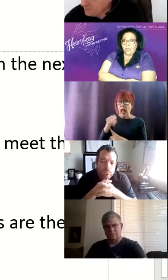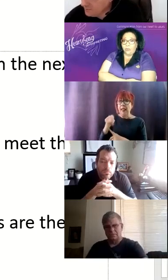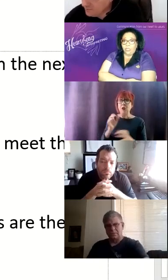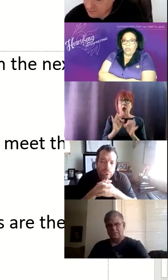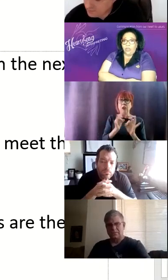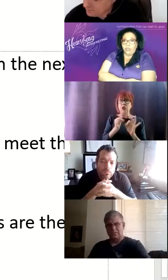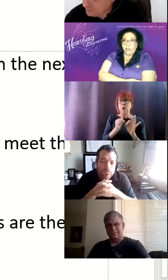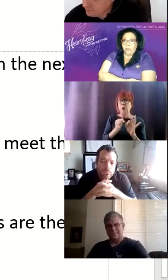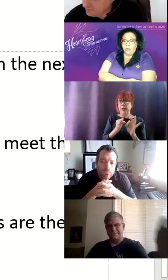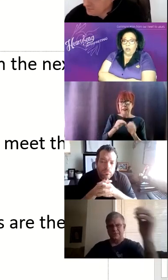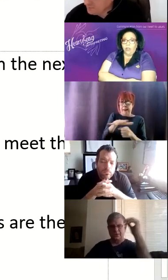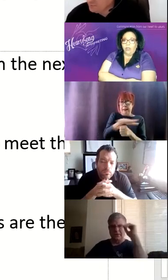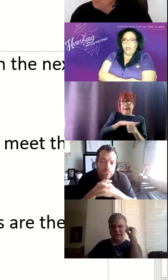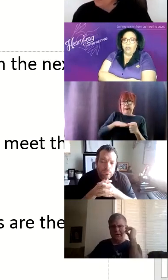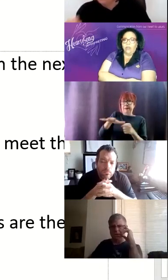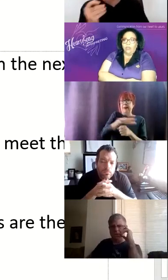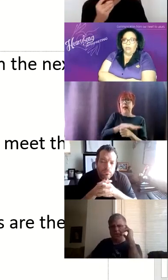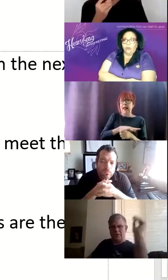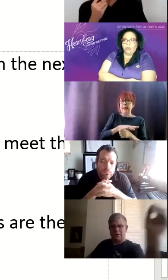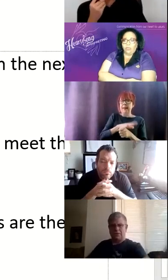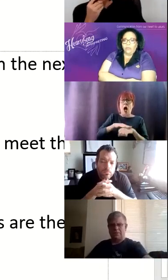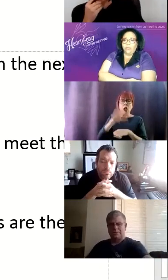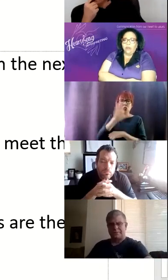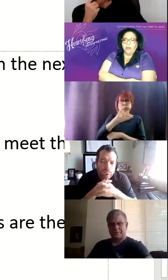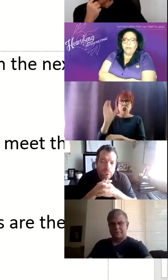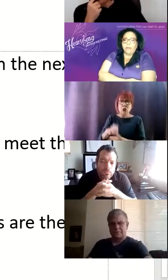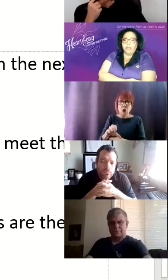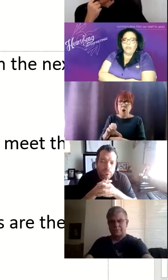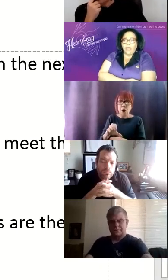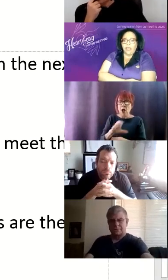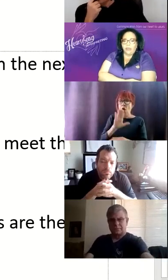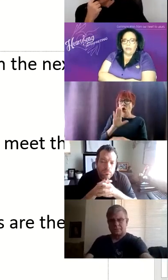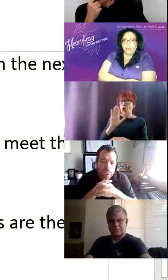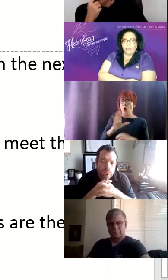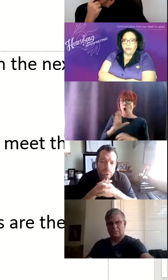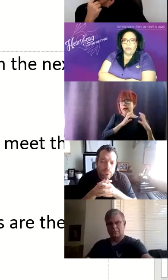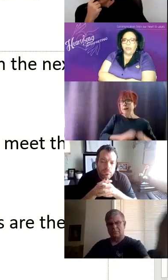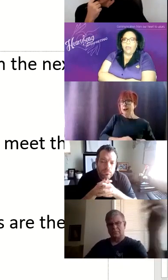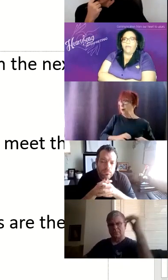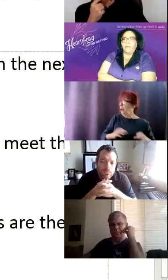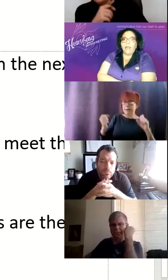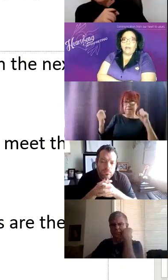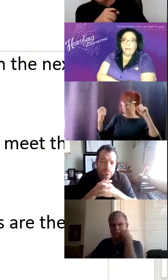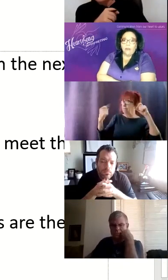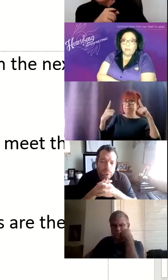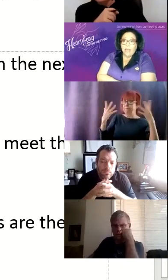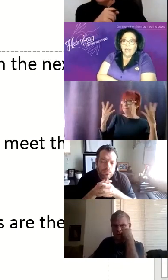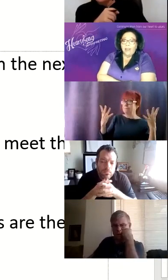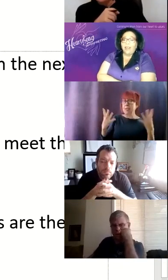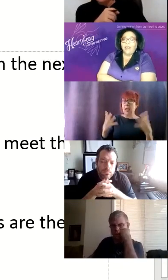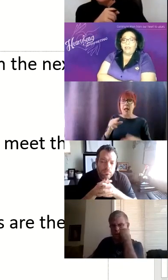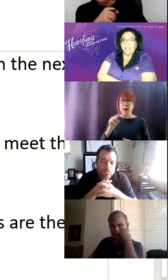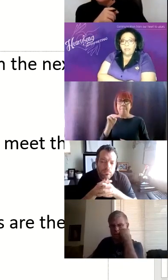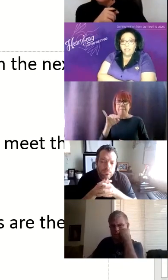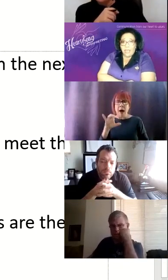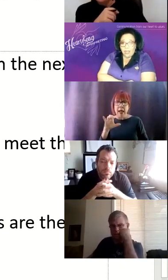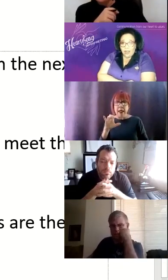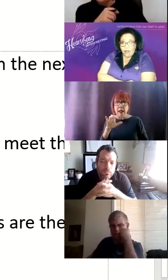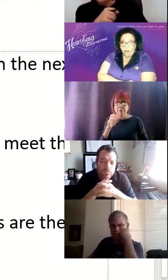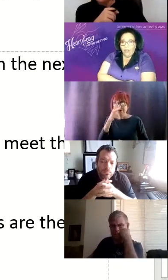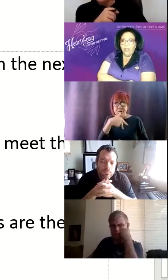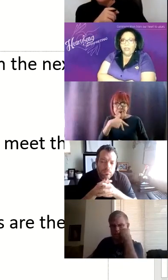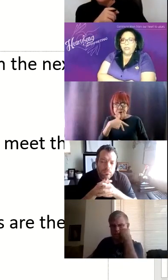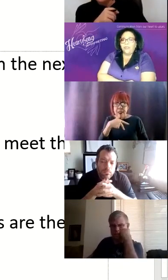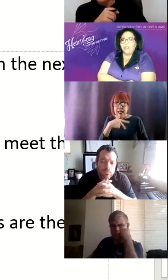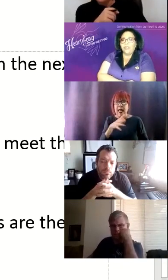in a situation on a Zoom call, your consumers aren't going to be able to understand you. If your microphone is bad, your sound's going to cut